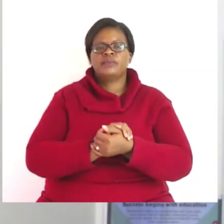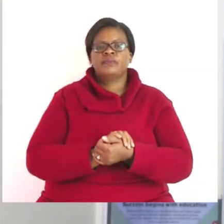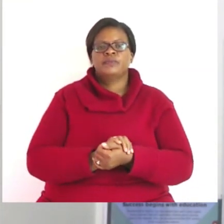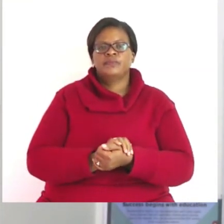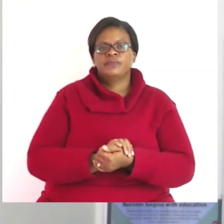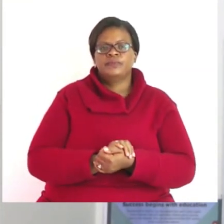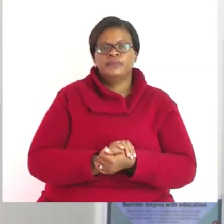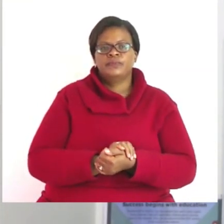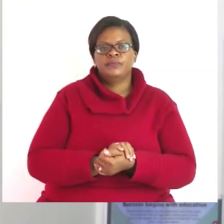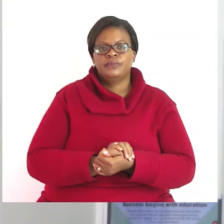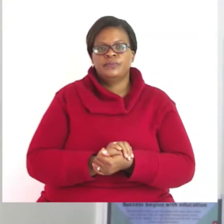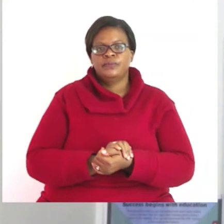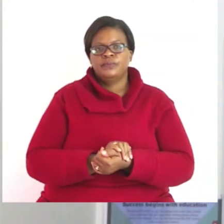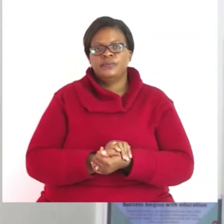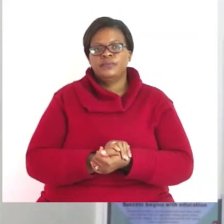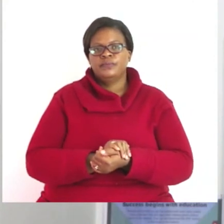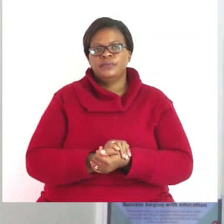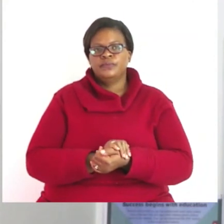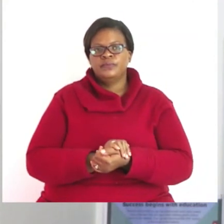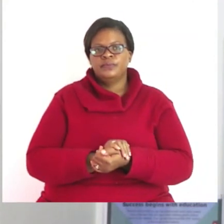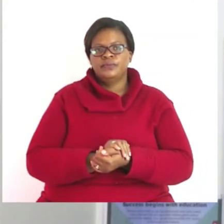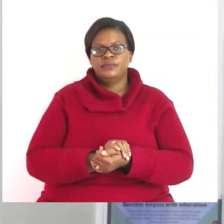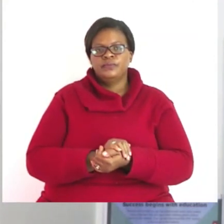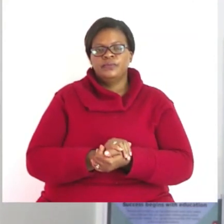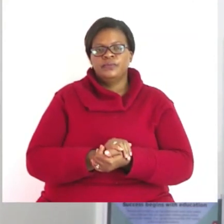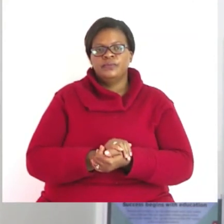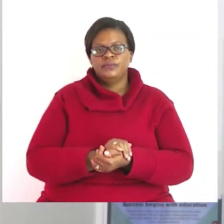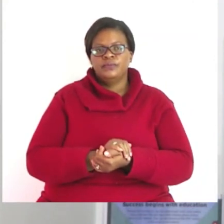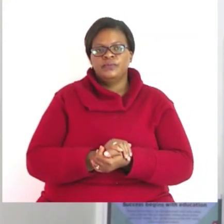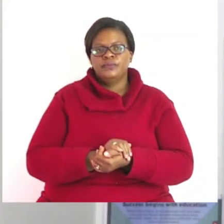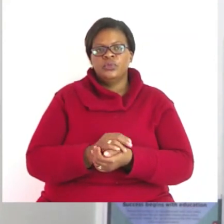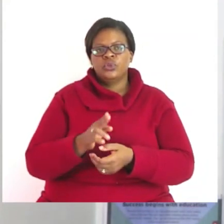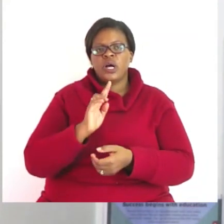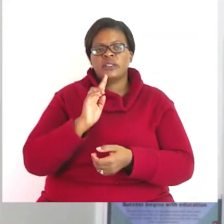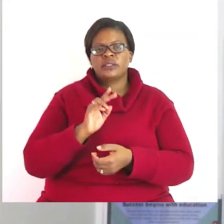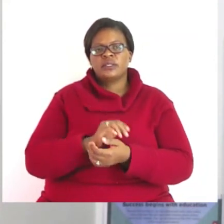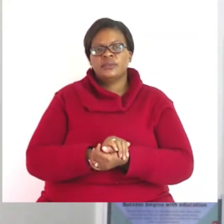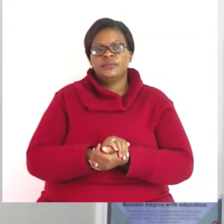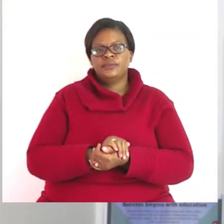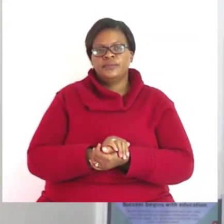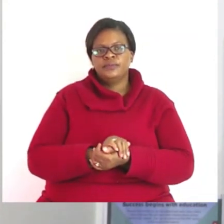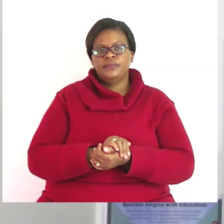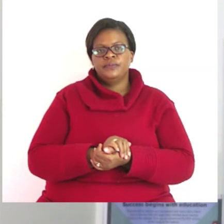3 one time. Now to make it, to answer the question, write